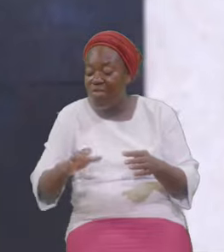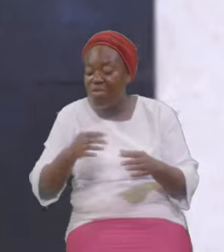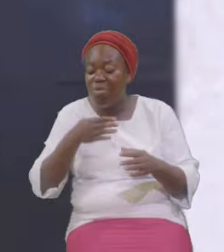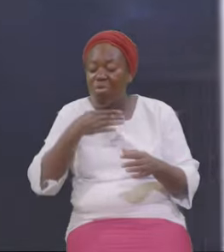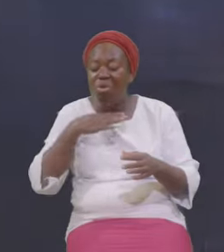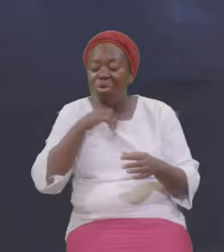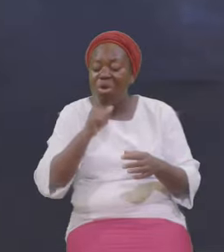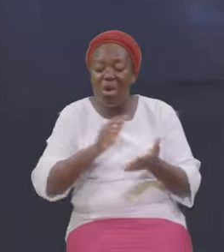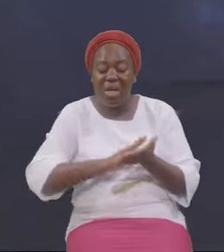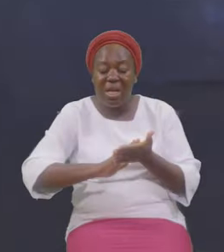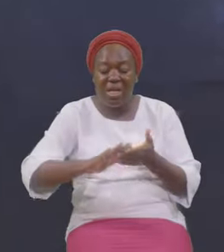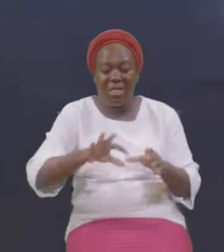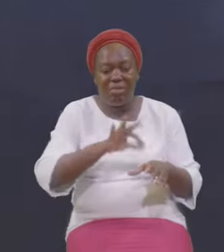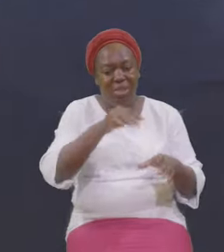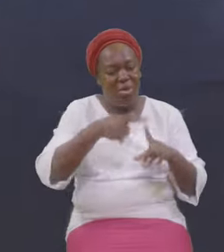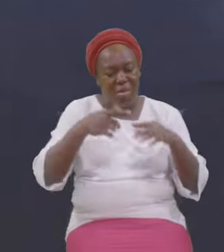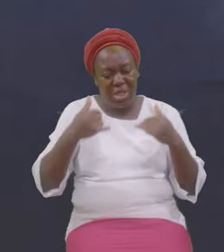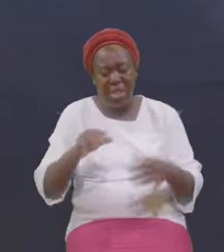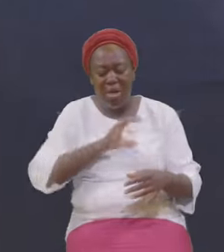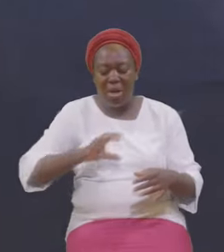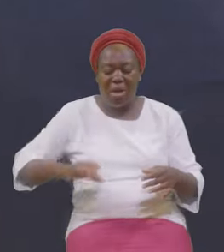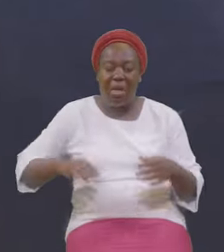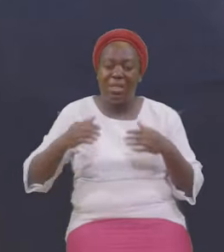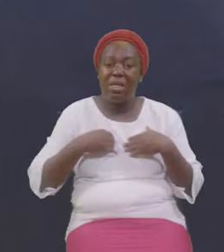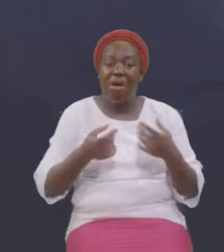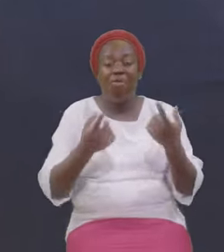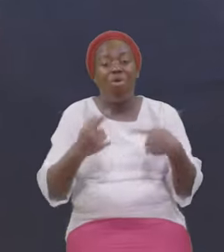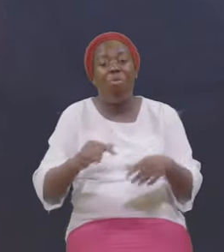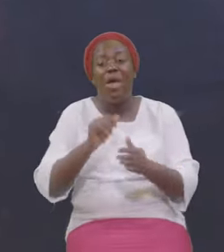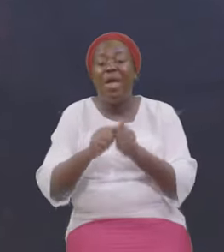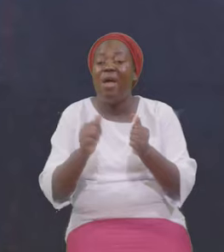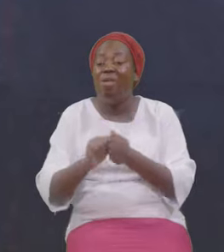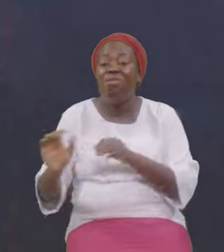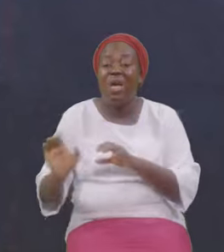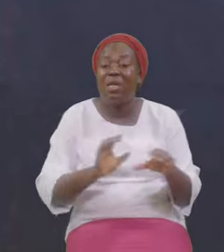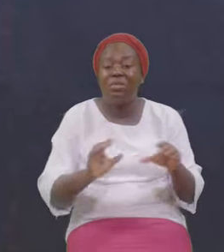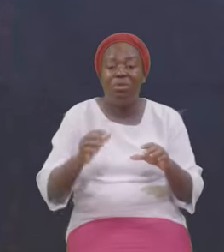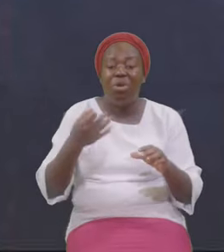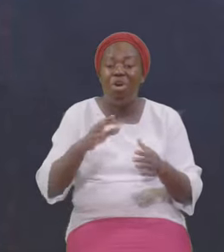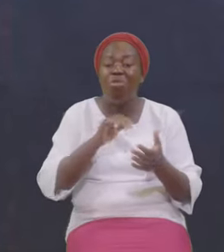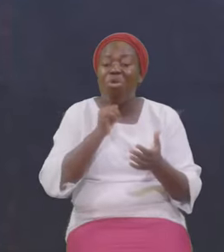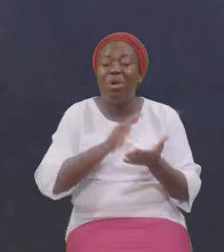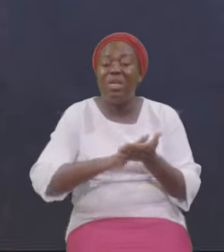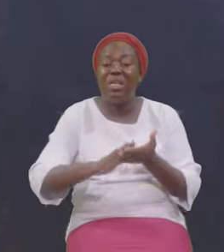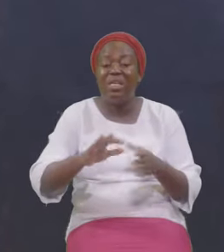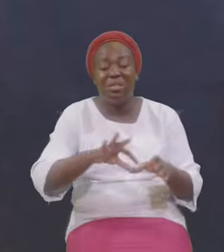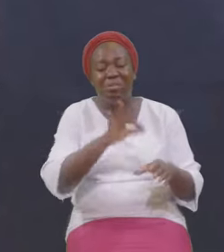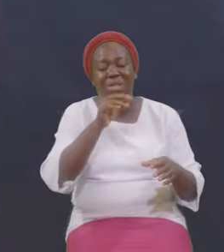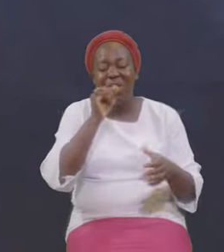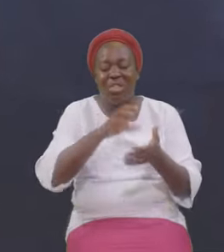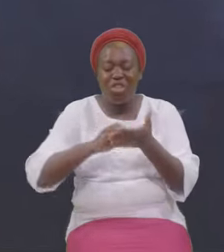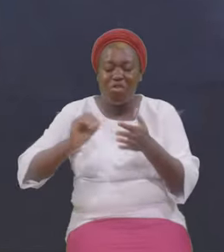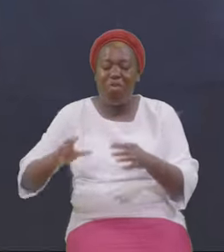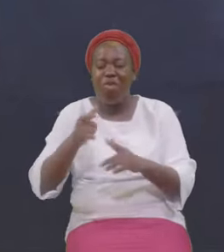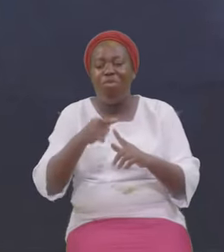and every activity of the unclean spirit is taken away from your life tonight. Just